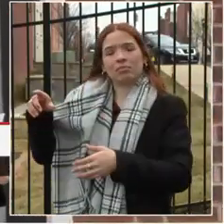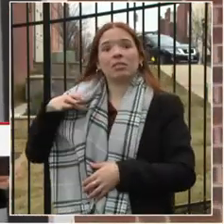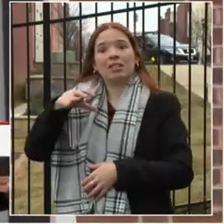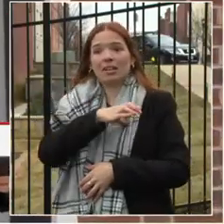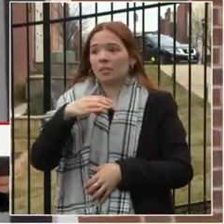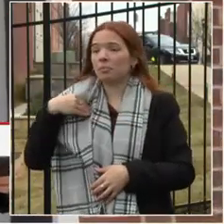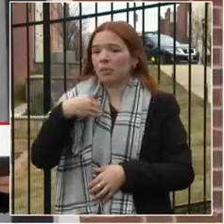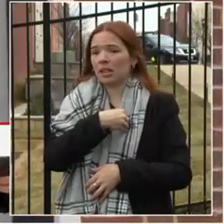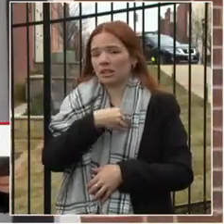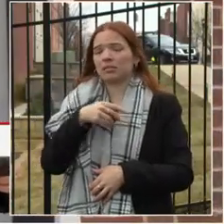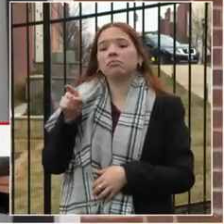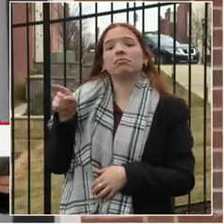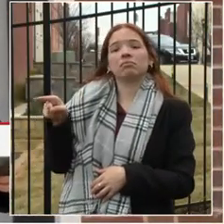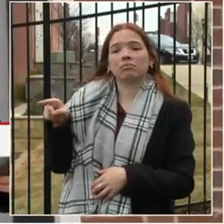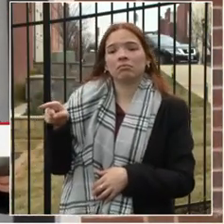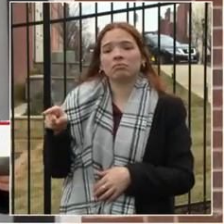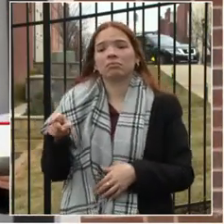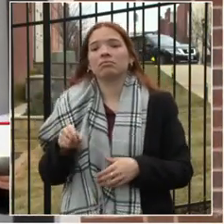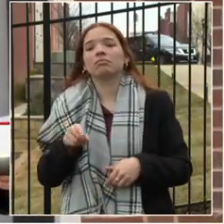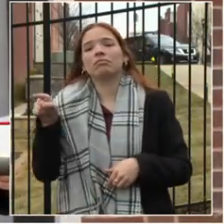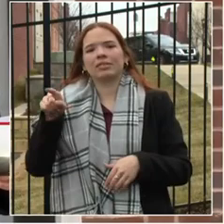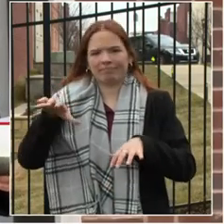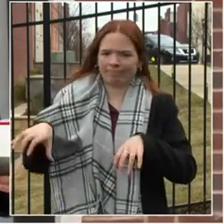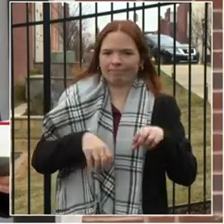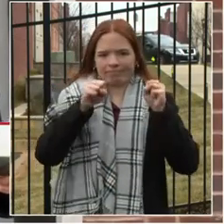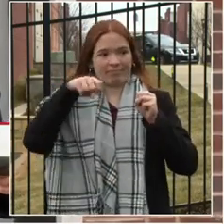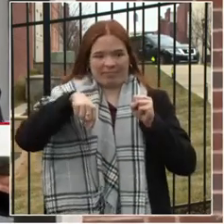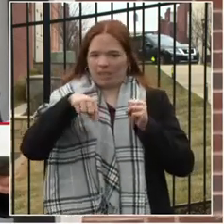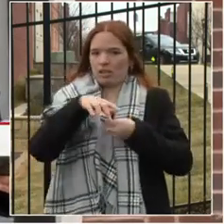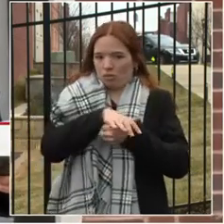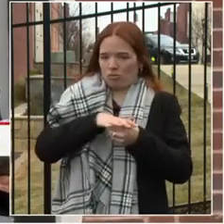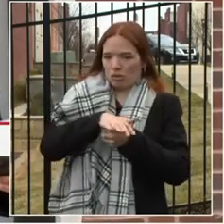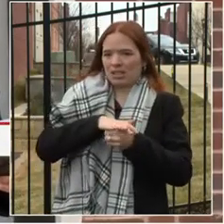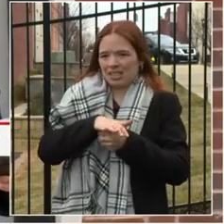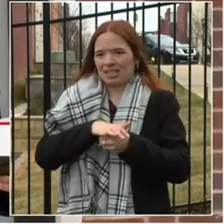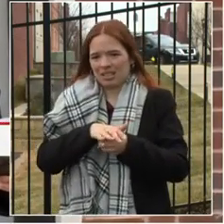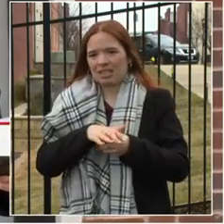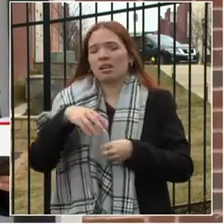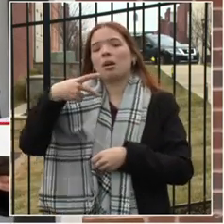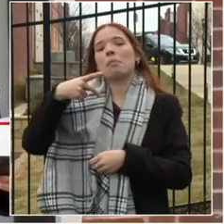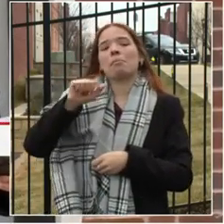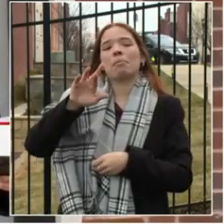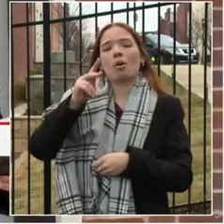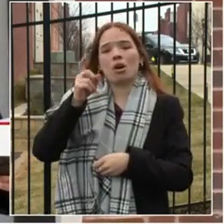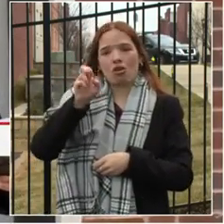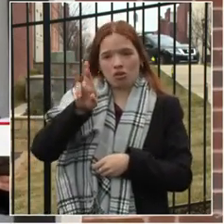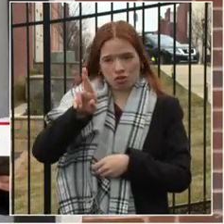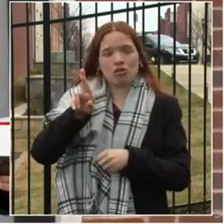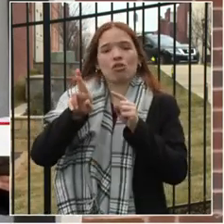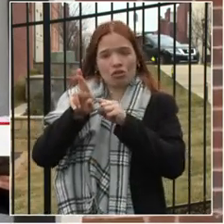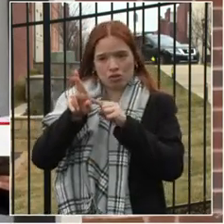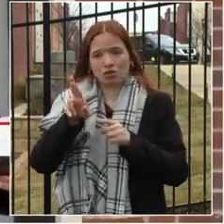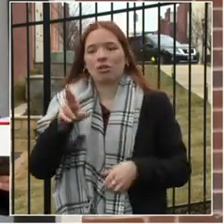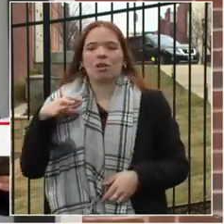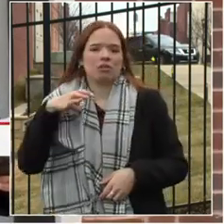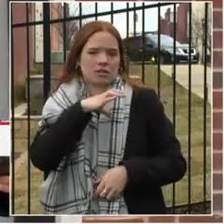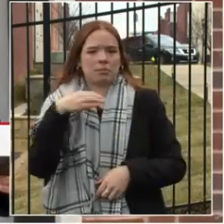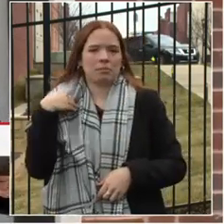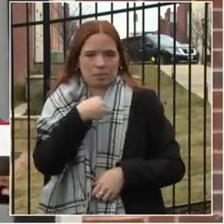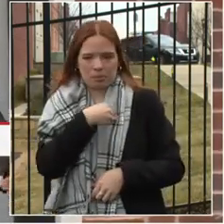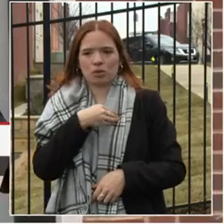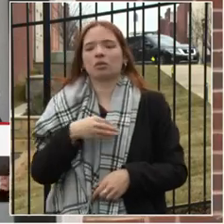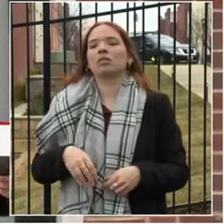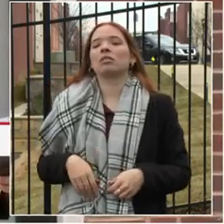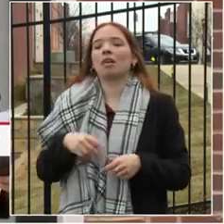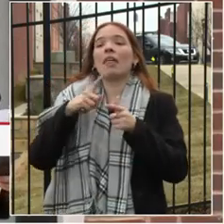our host council member, Councilmember Parker, followed by the long-time council member for Ward 5, who's now